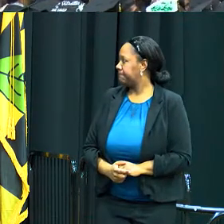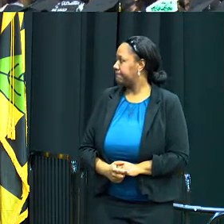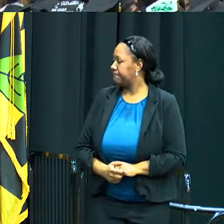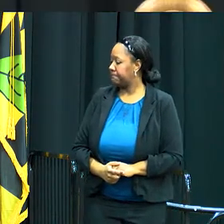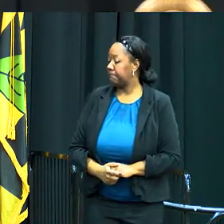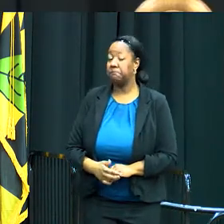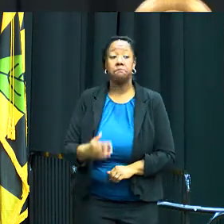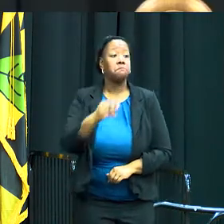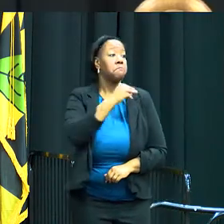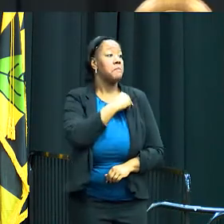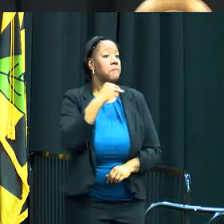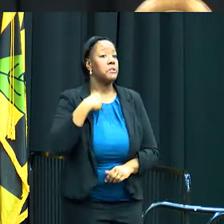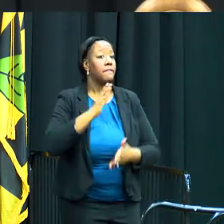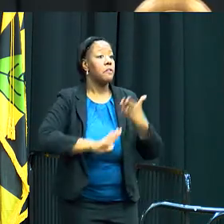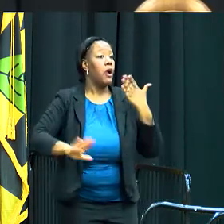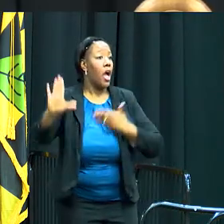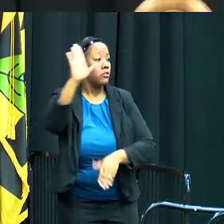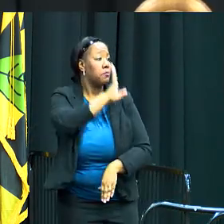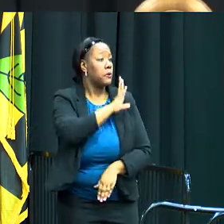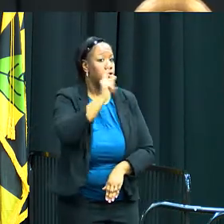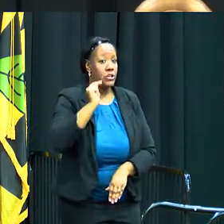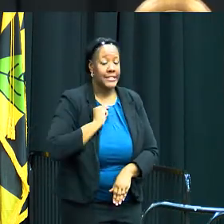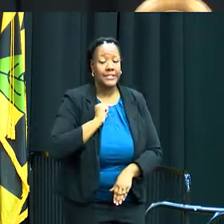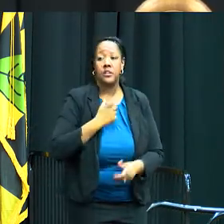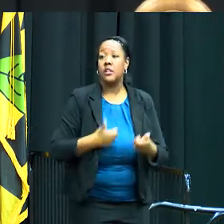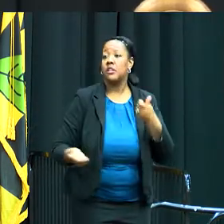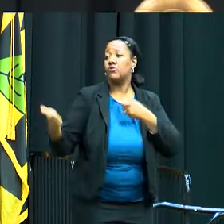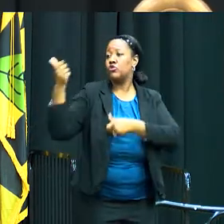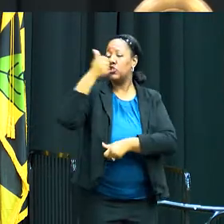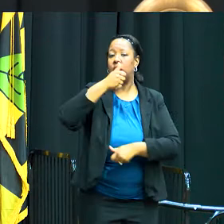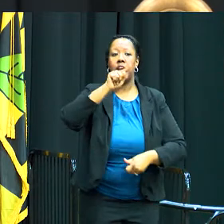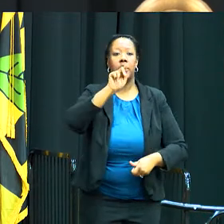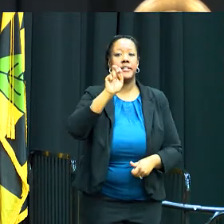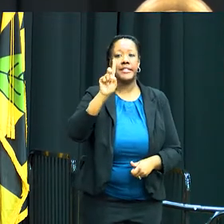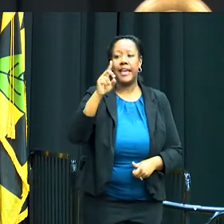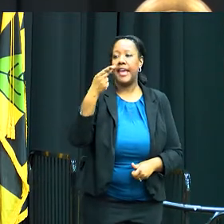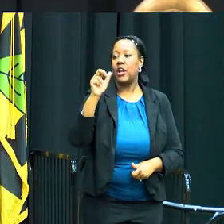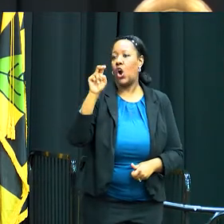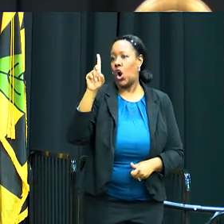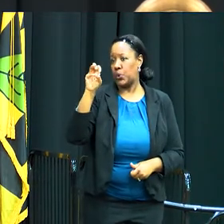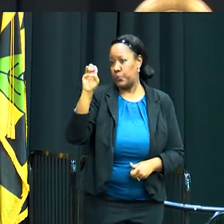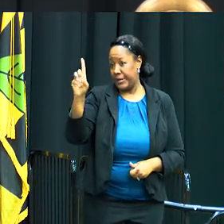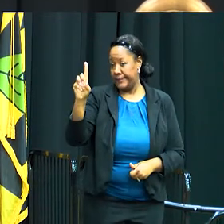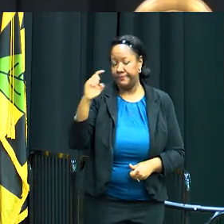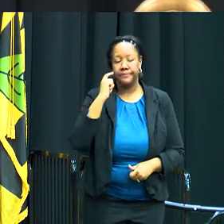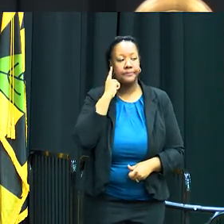We have members of the college's Board of Trustees, our chair, Mr. Ted Harwood.